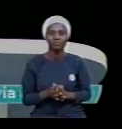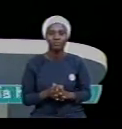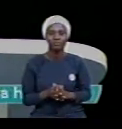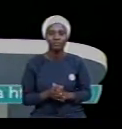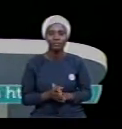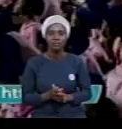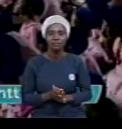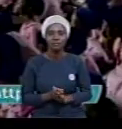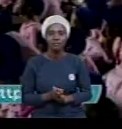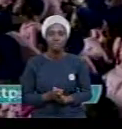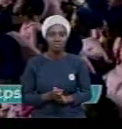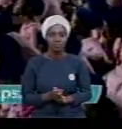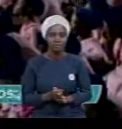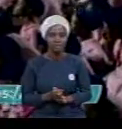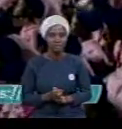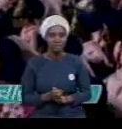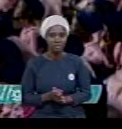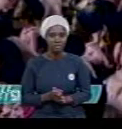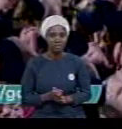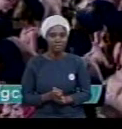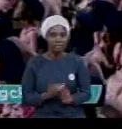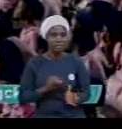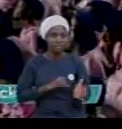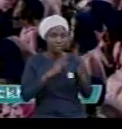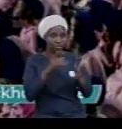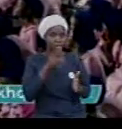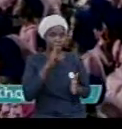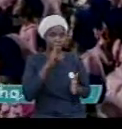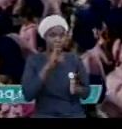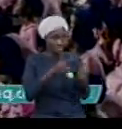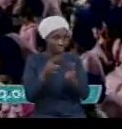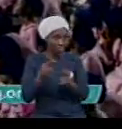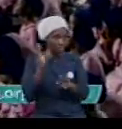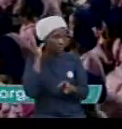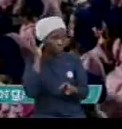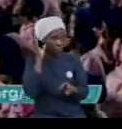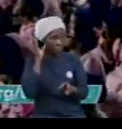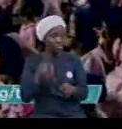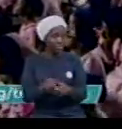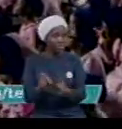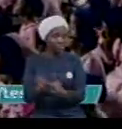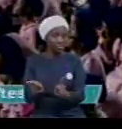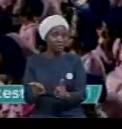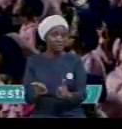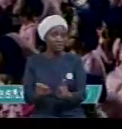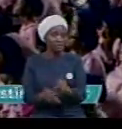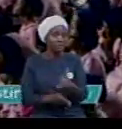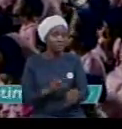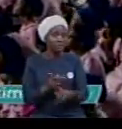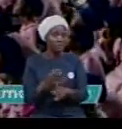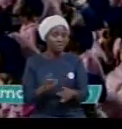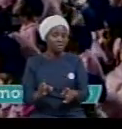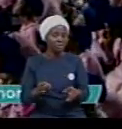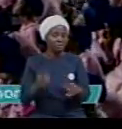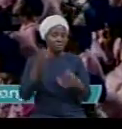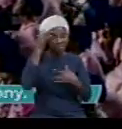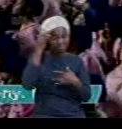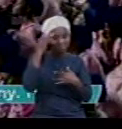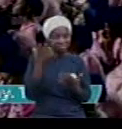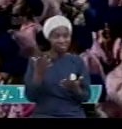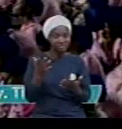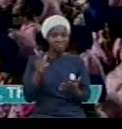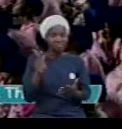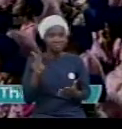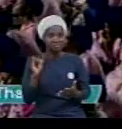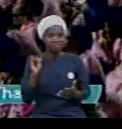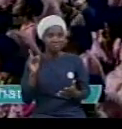I hope you are following different kinds of ailments, different kinds of infirmities. Kidney,